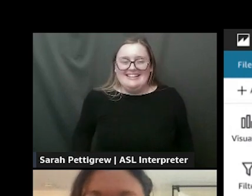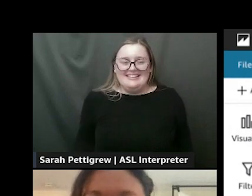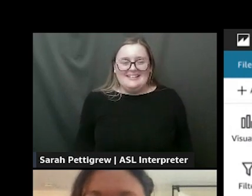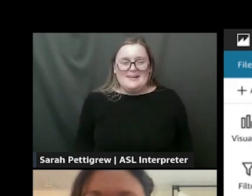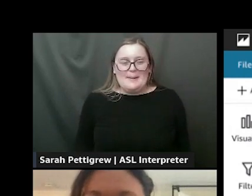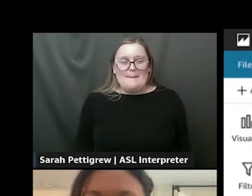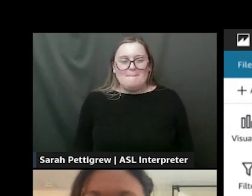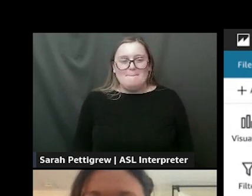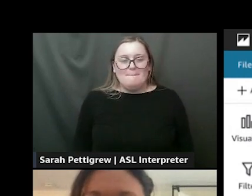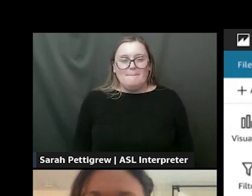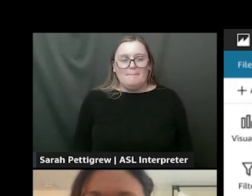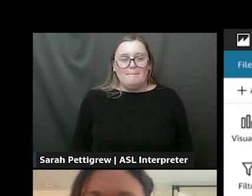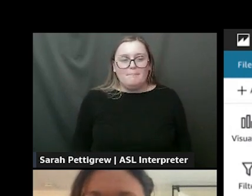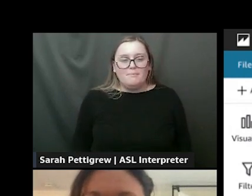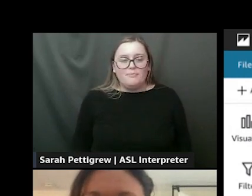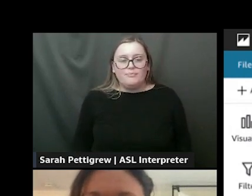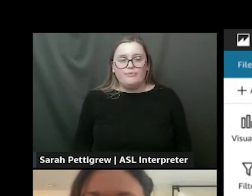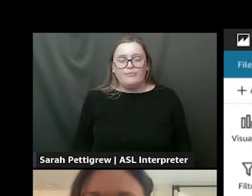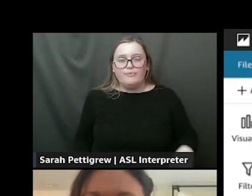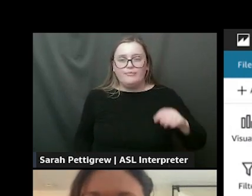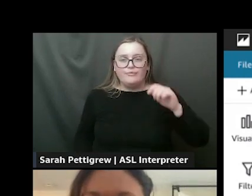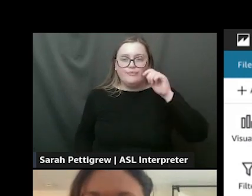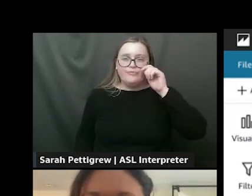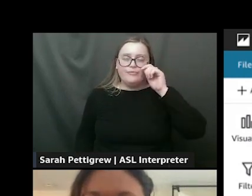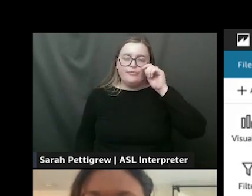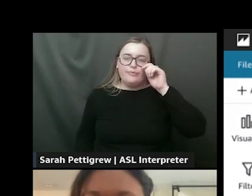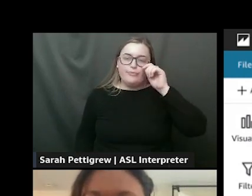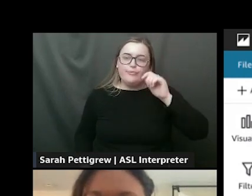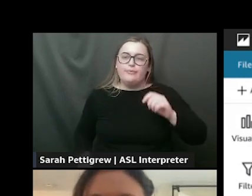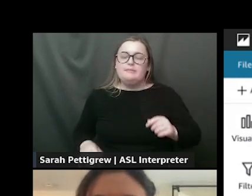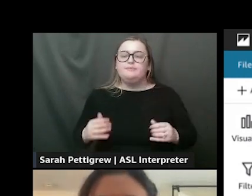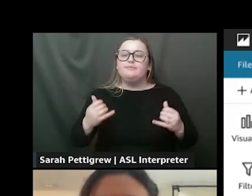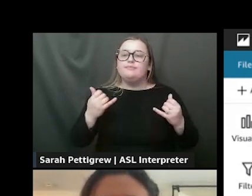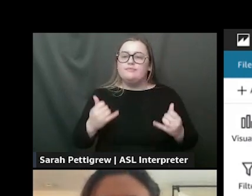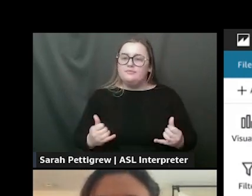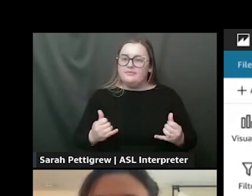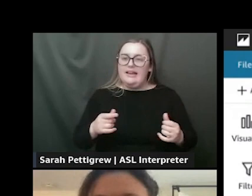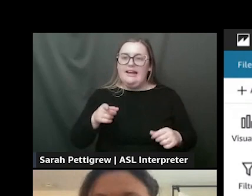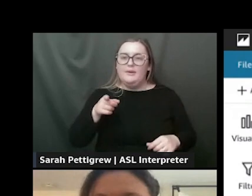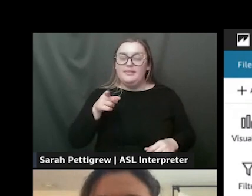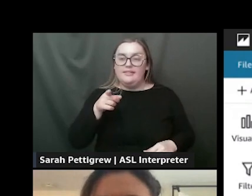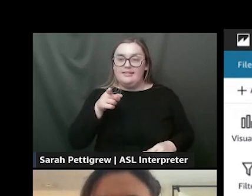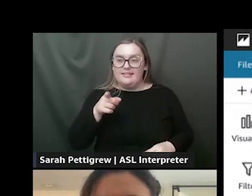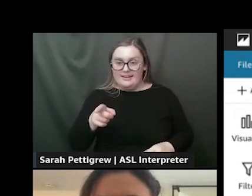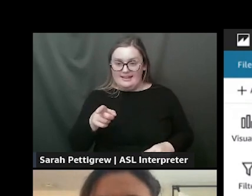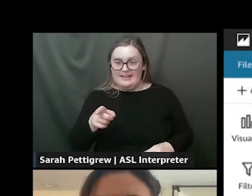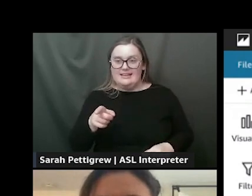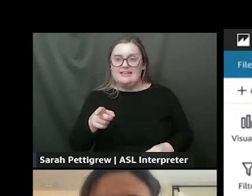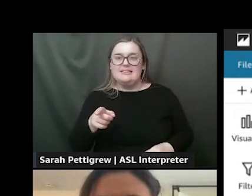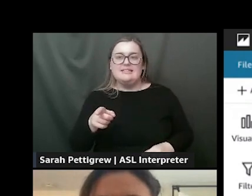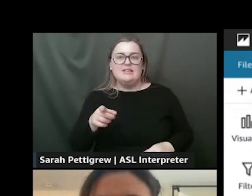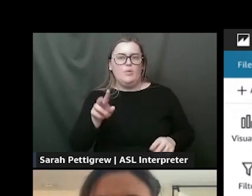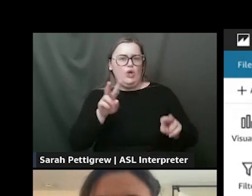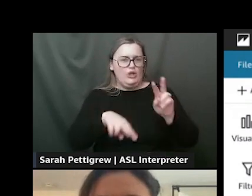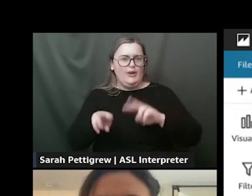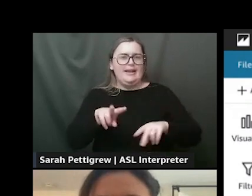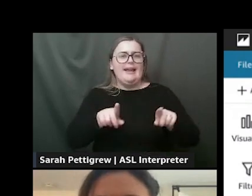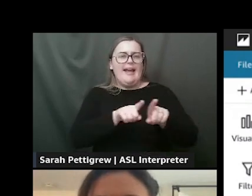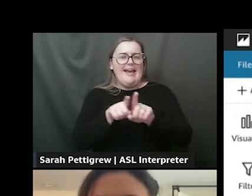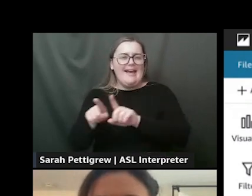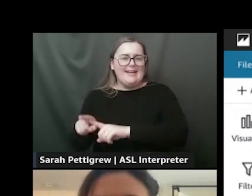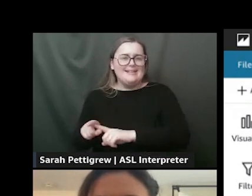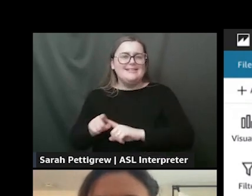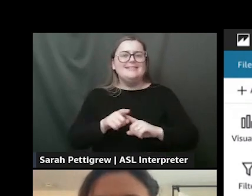So now this one, we're going to look at this as a scatter. So you were saying, I